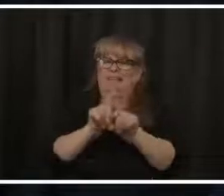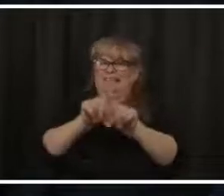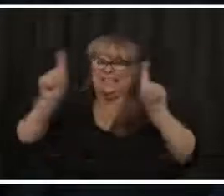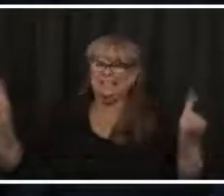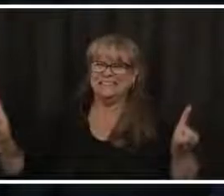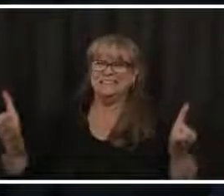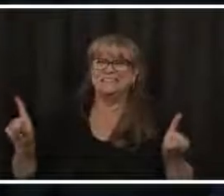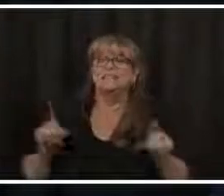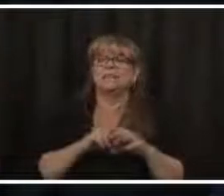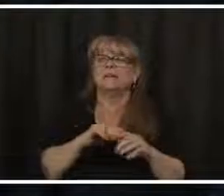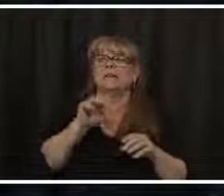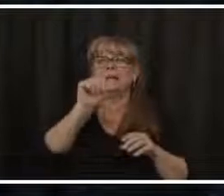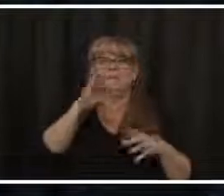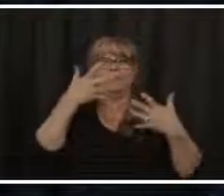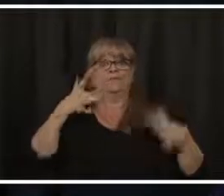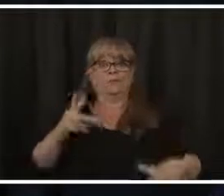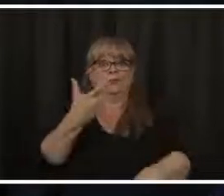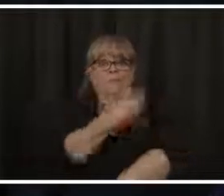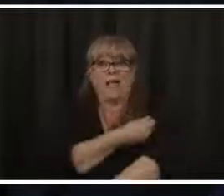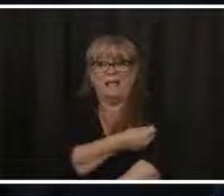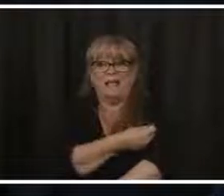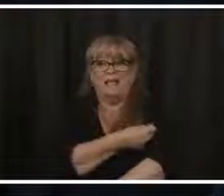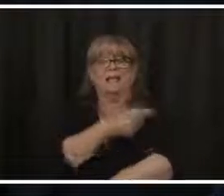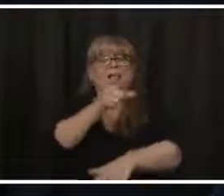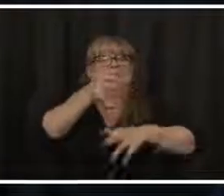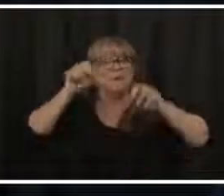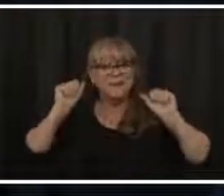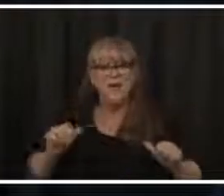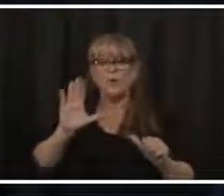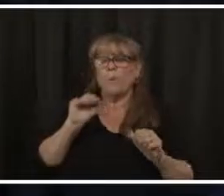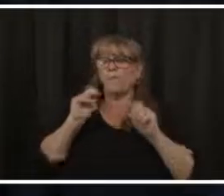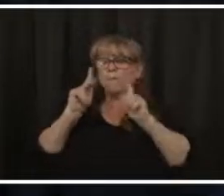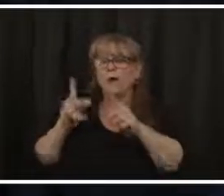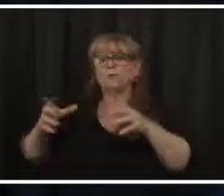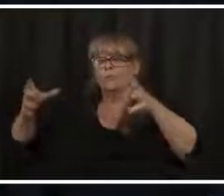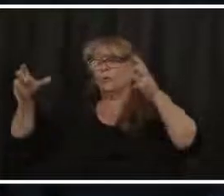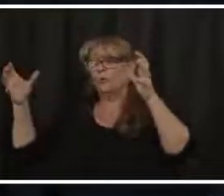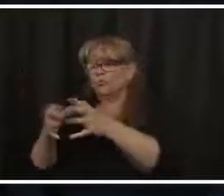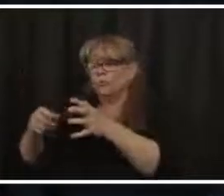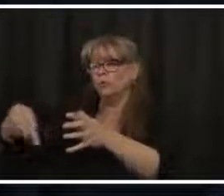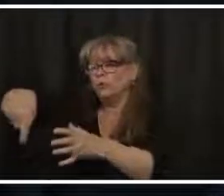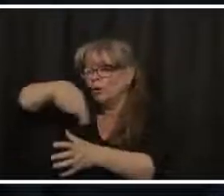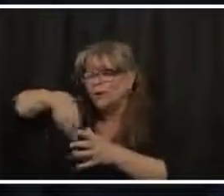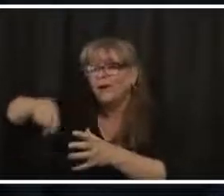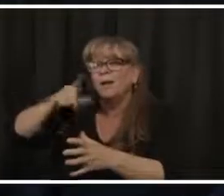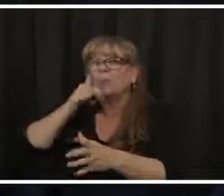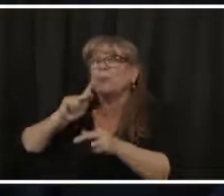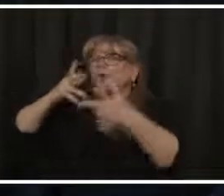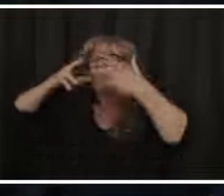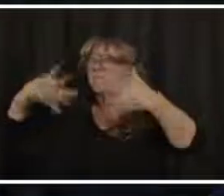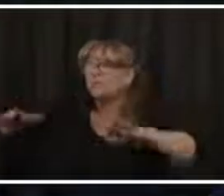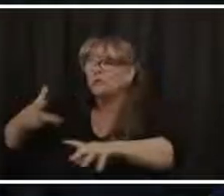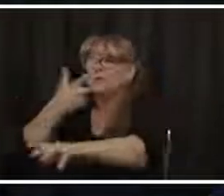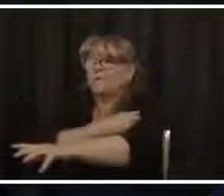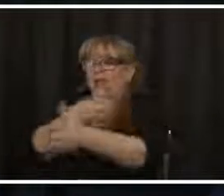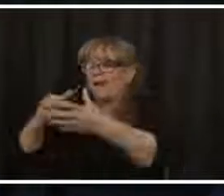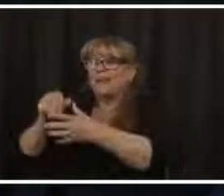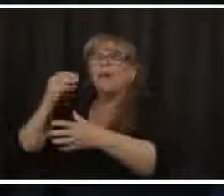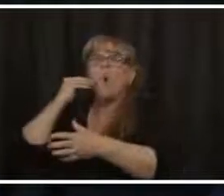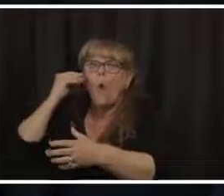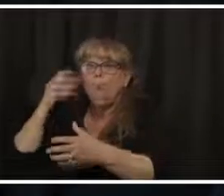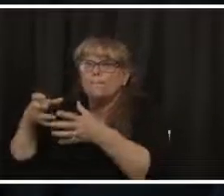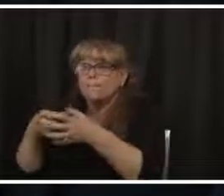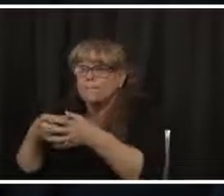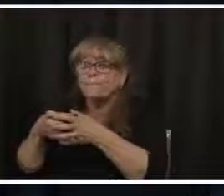vaccinated, you absolutely can return to gatherings of vaccinated people in your home. In fact, even the current mask requirements don't apply to